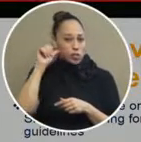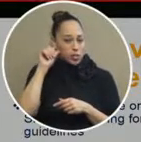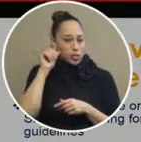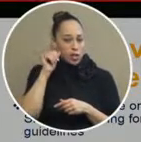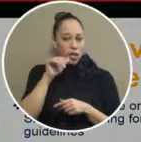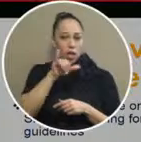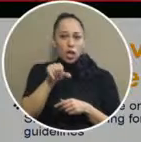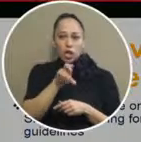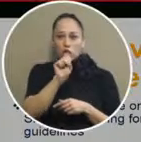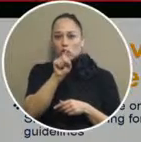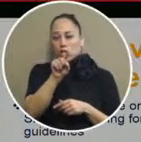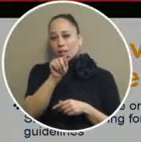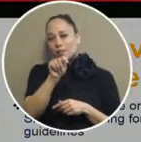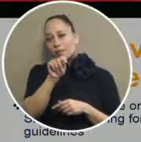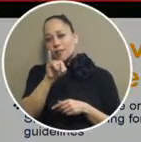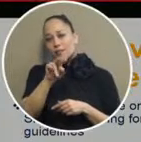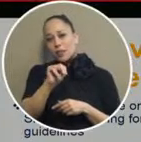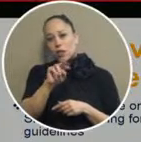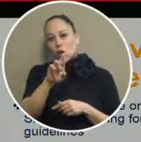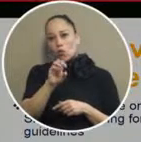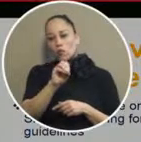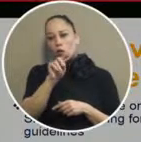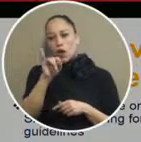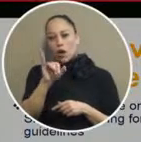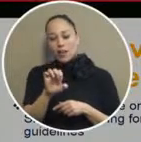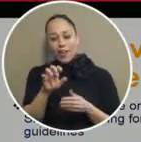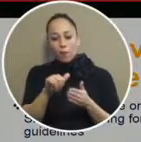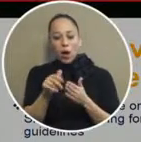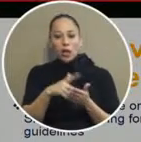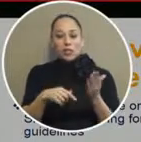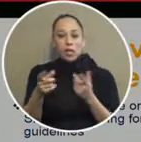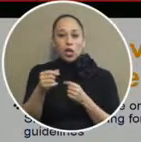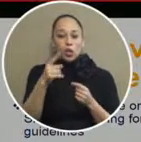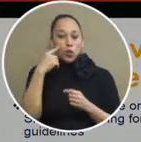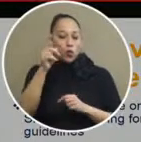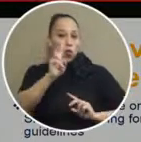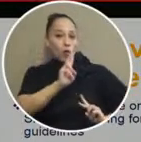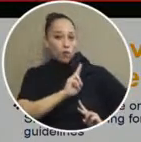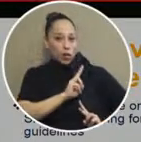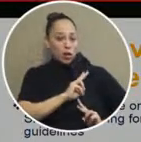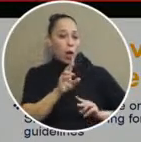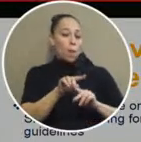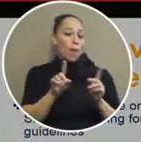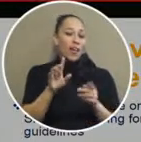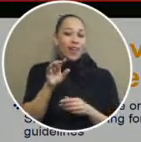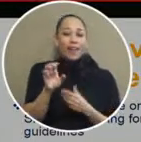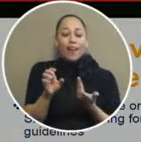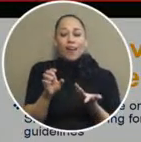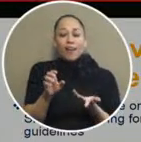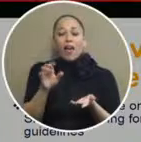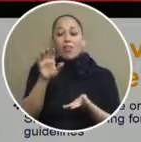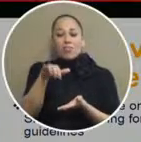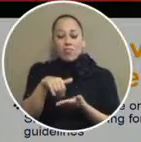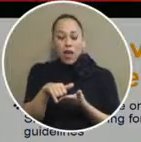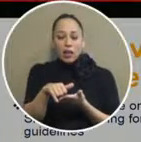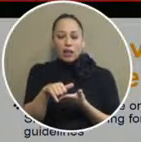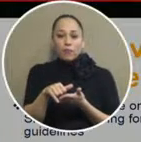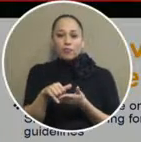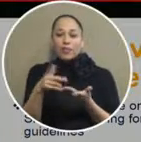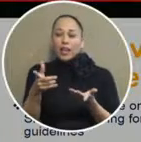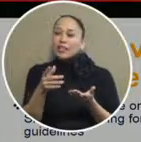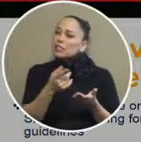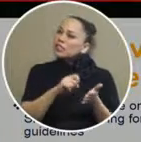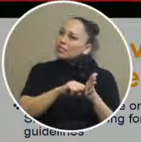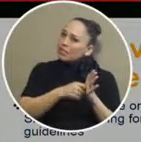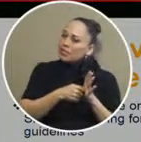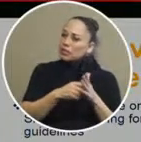Roddy gave the presentation about what Endeavors is doing for our veterans. But Endeavors has really been a